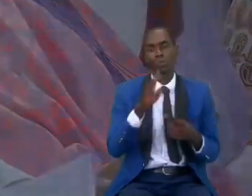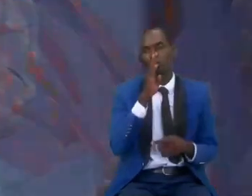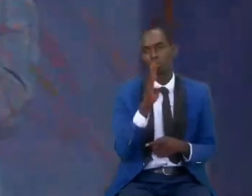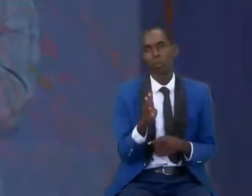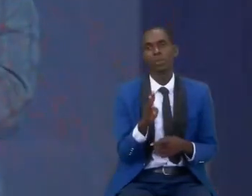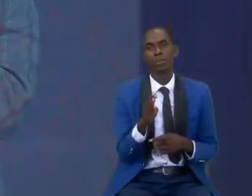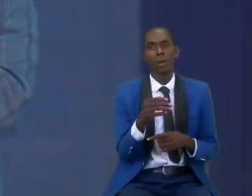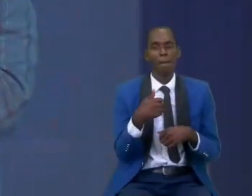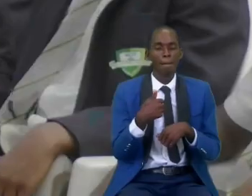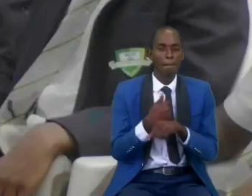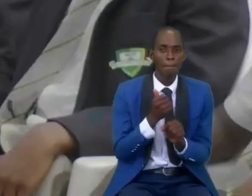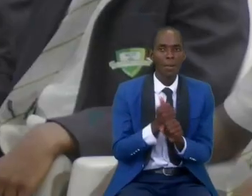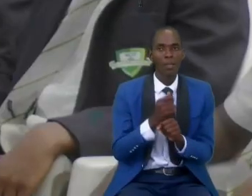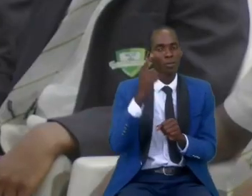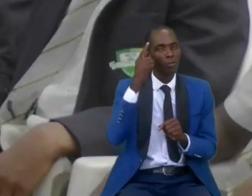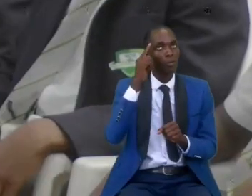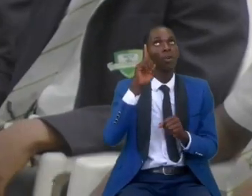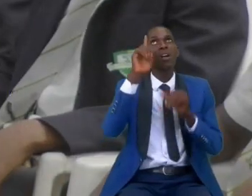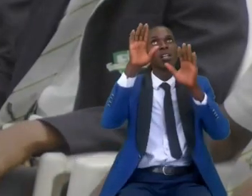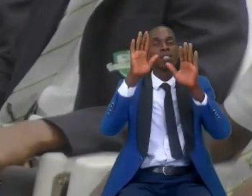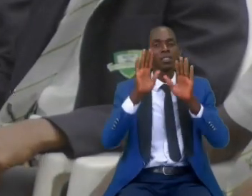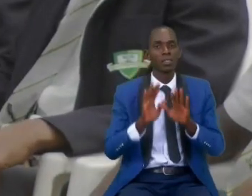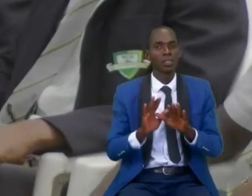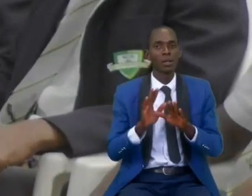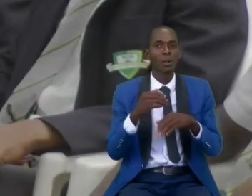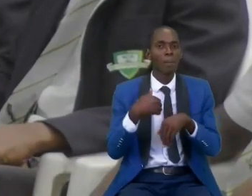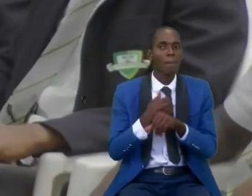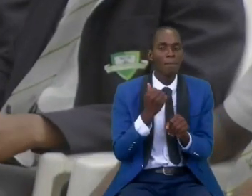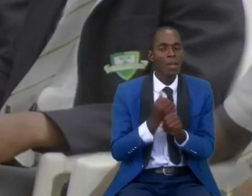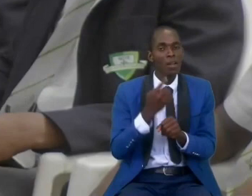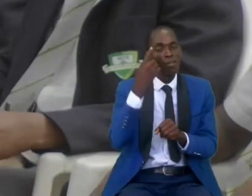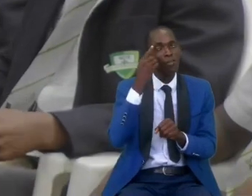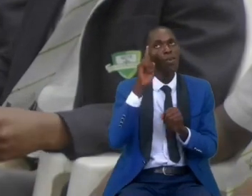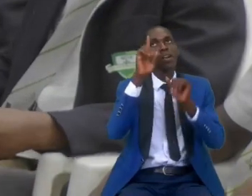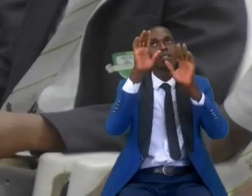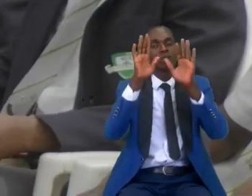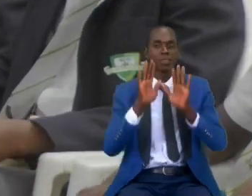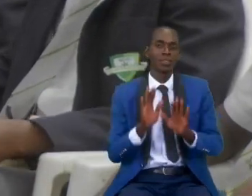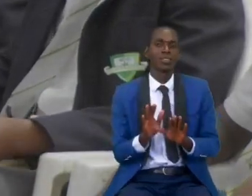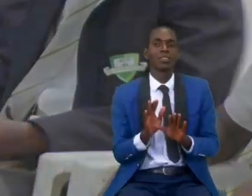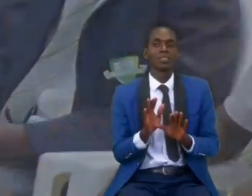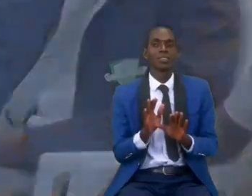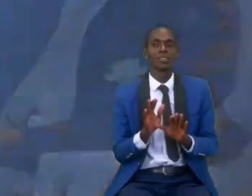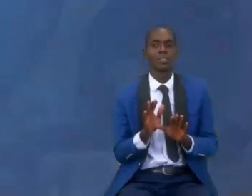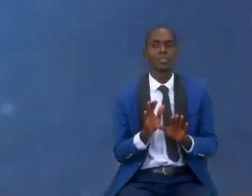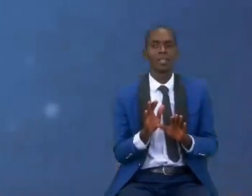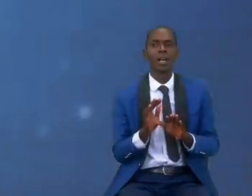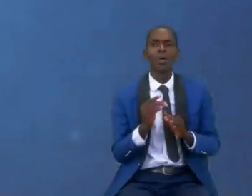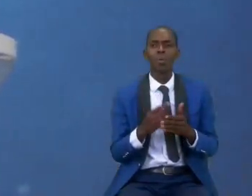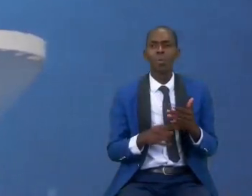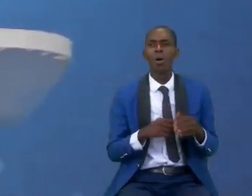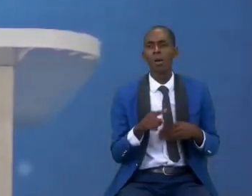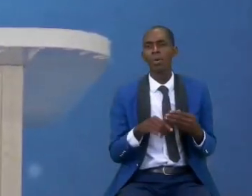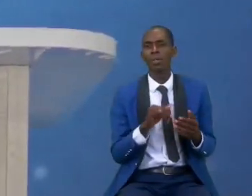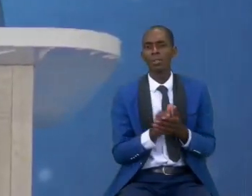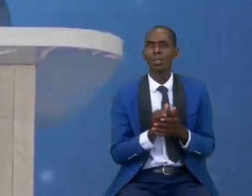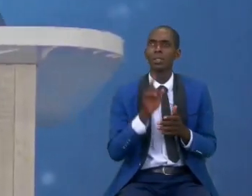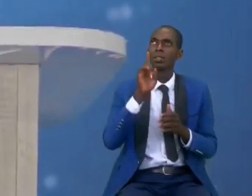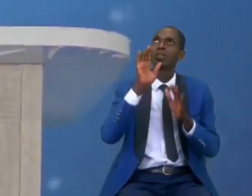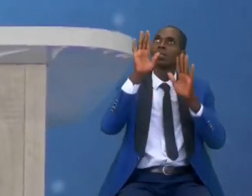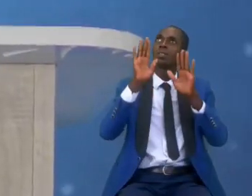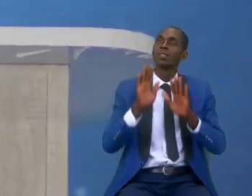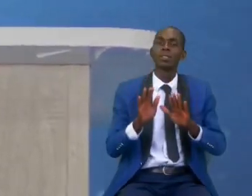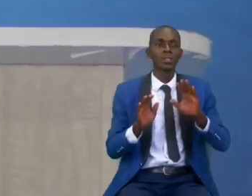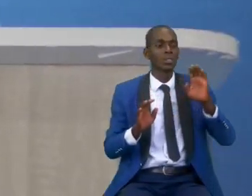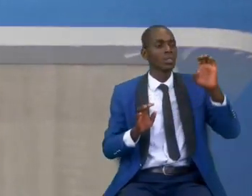for excellence. How about that? Excellence. Is eternity. God told